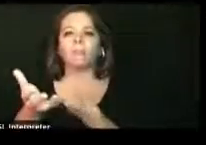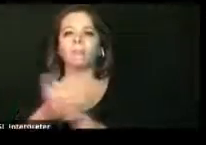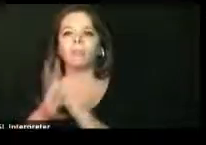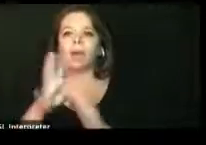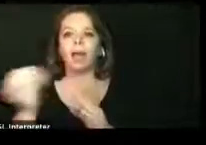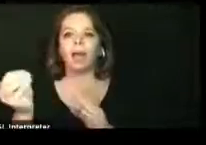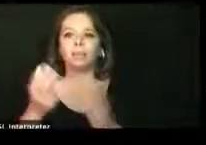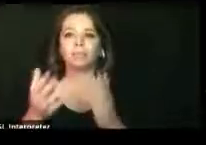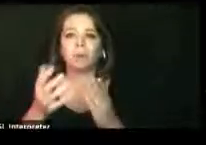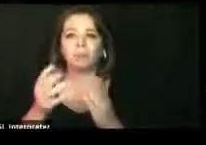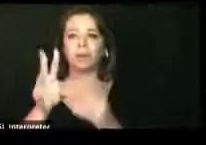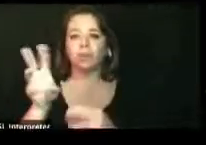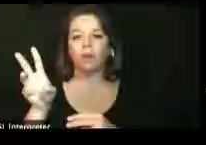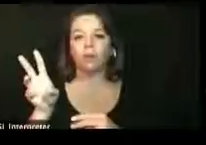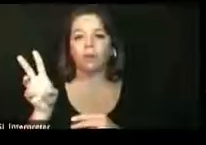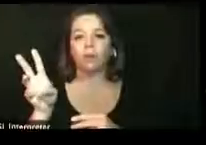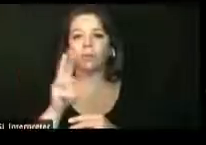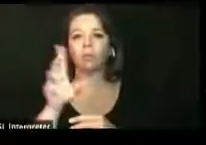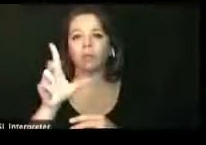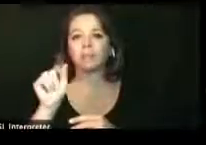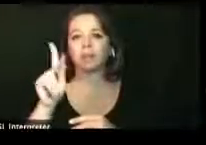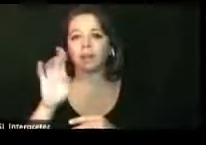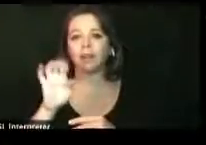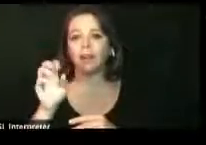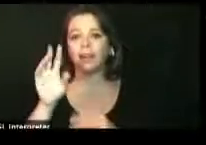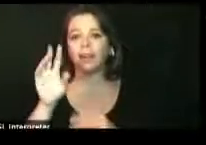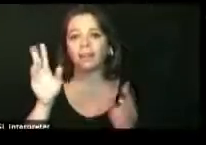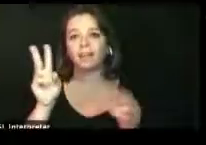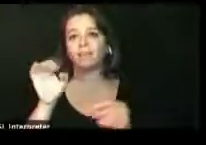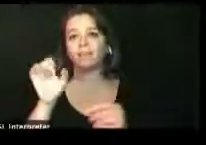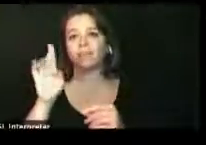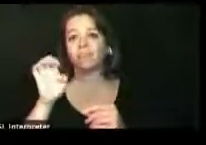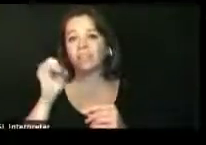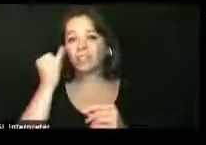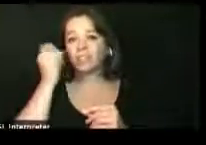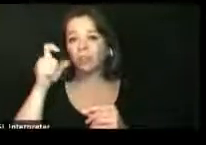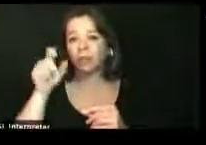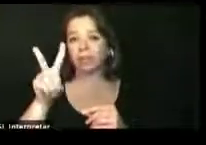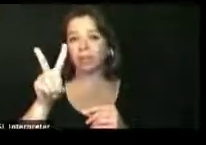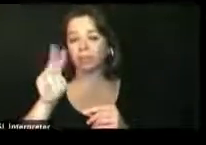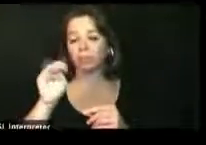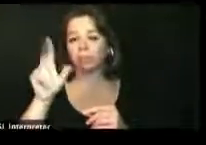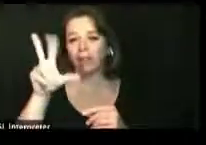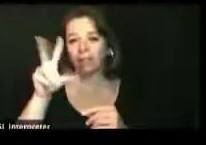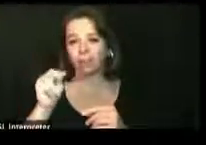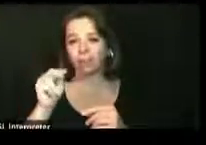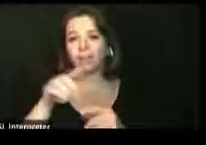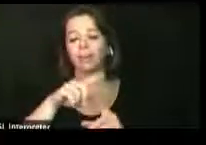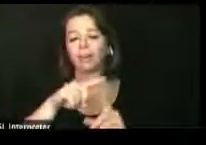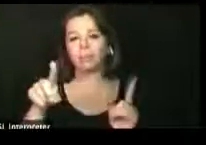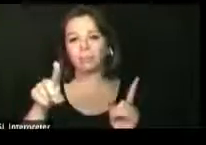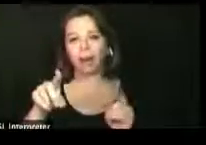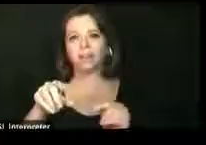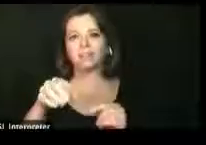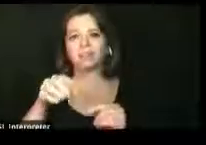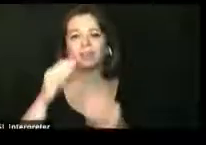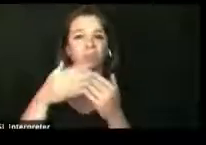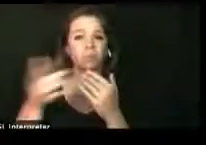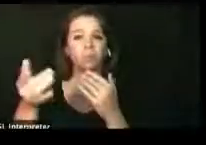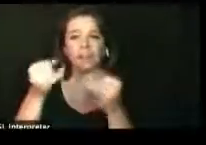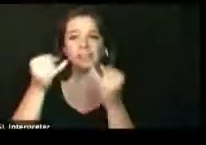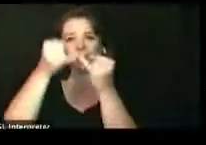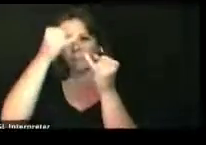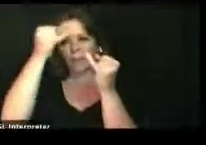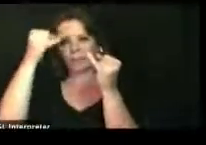Westlake Village if you had to add to get 2 million. But the rest of that up there, that's where the boundary line is.